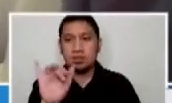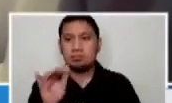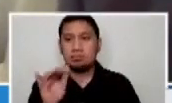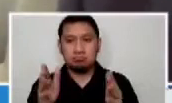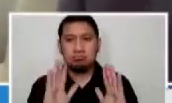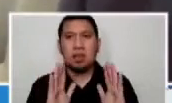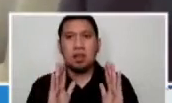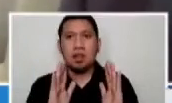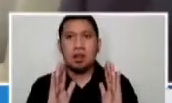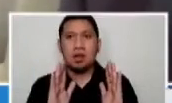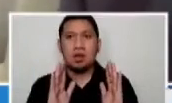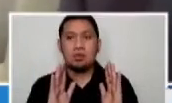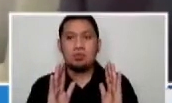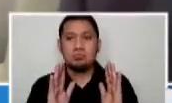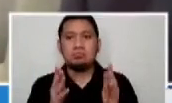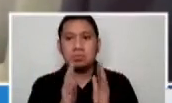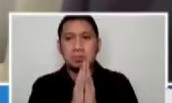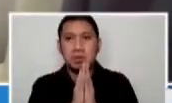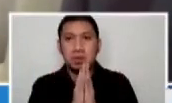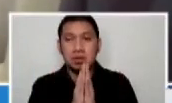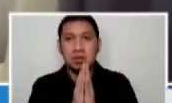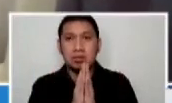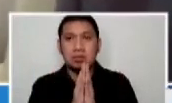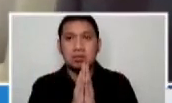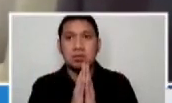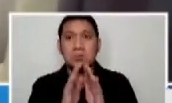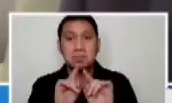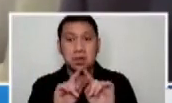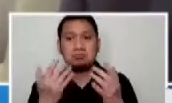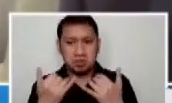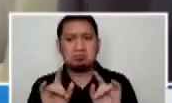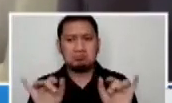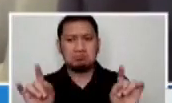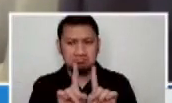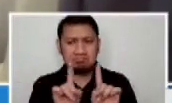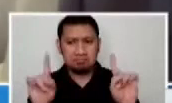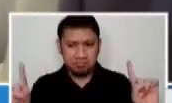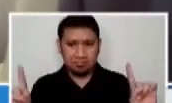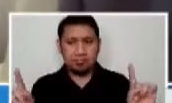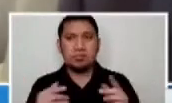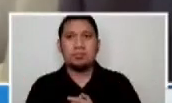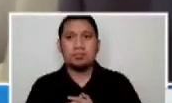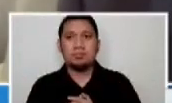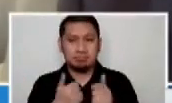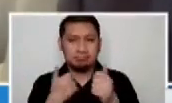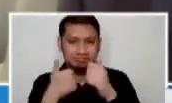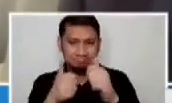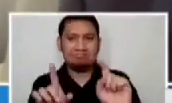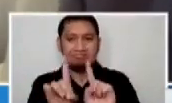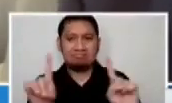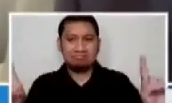Malacañang, ang IATF, and we are likely to recommend the reopening of the